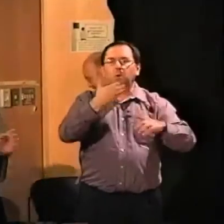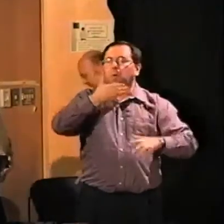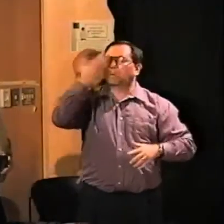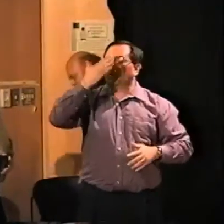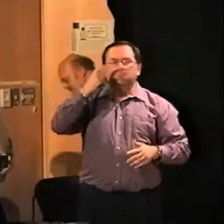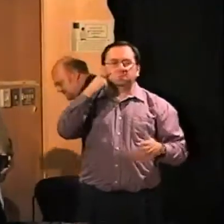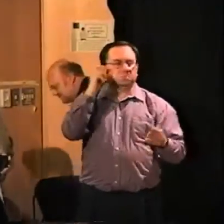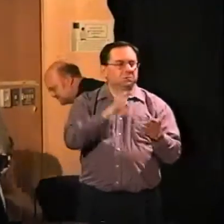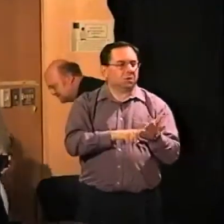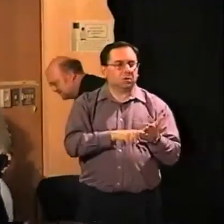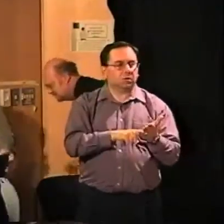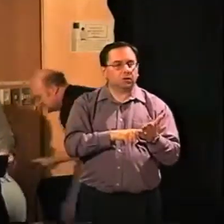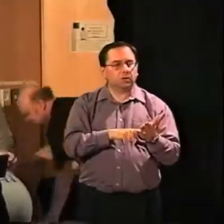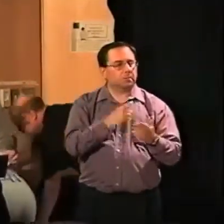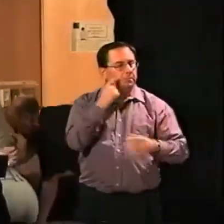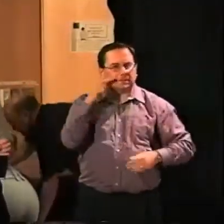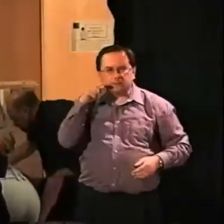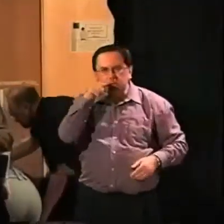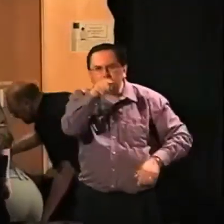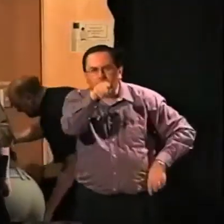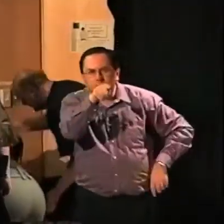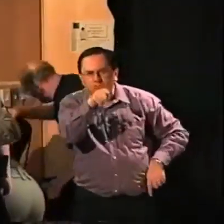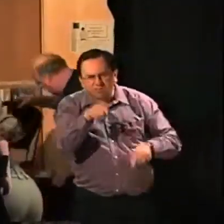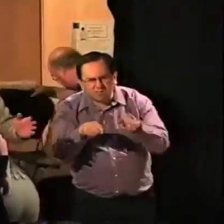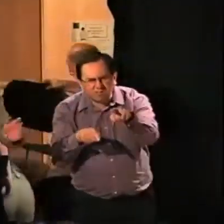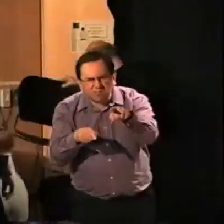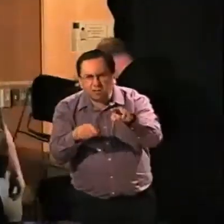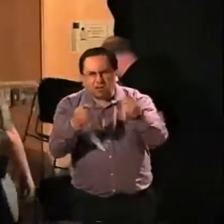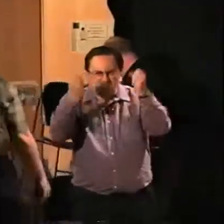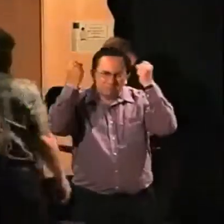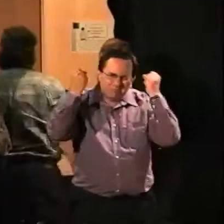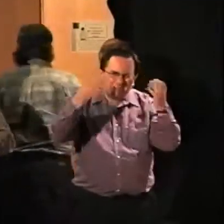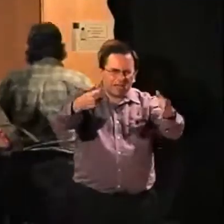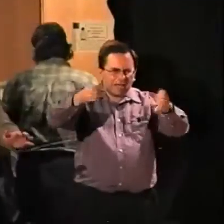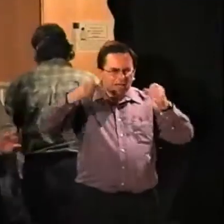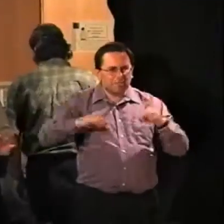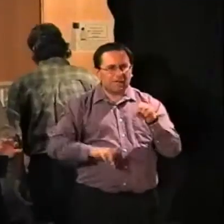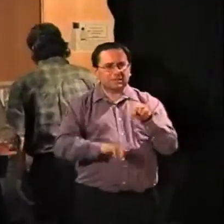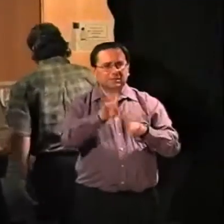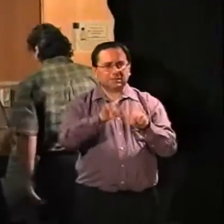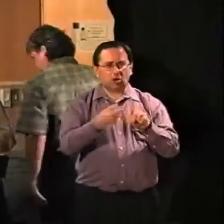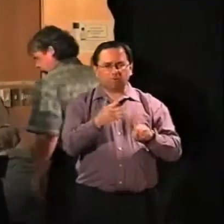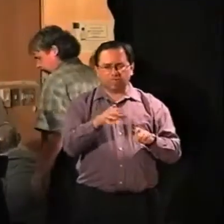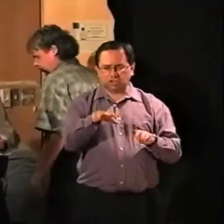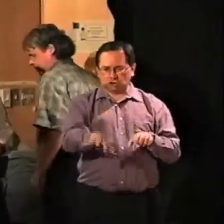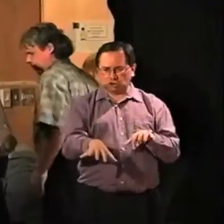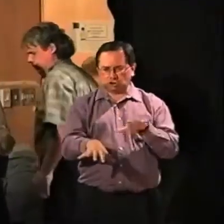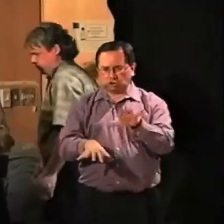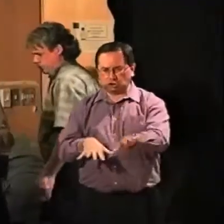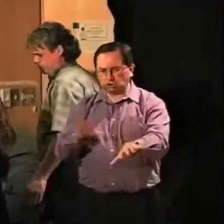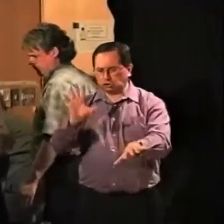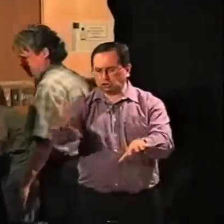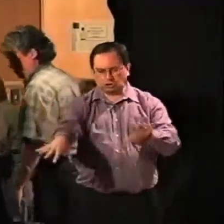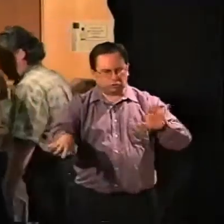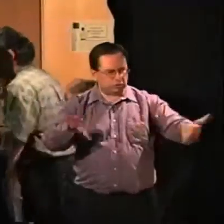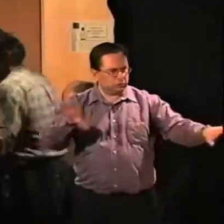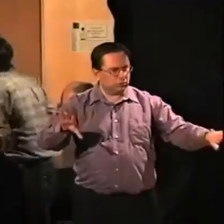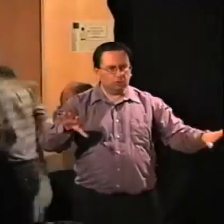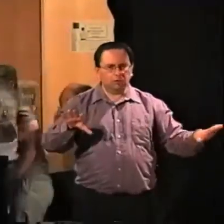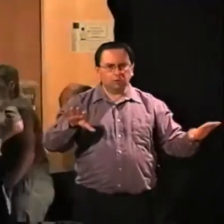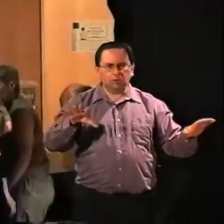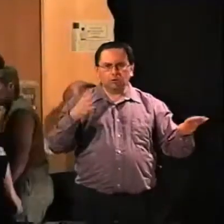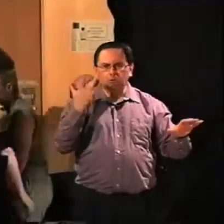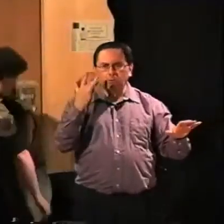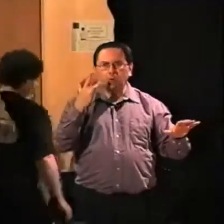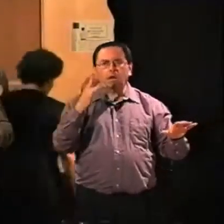not noticing that. What he does notice is that there are thousands and thousands of starfish littering the beach, because what's happened, of course,